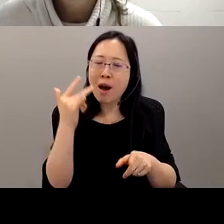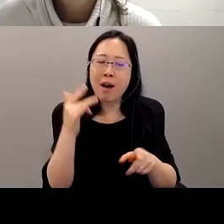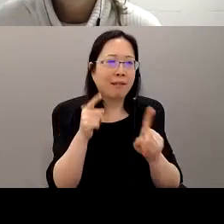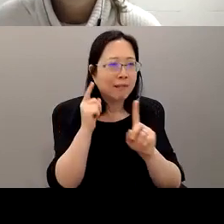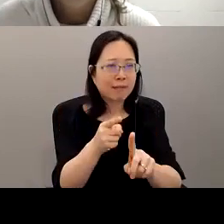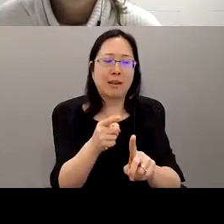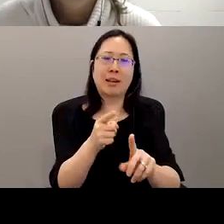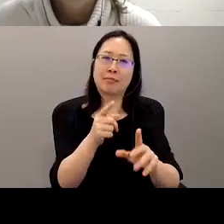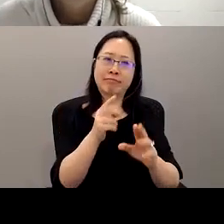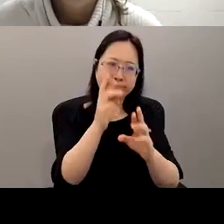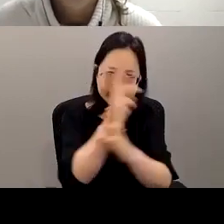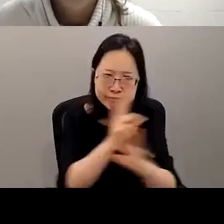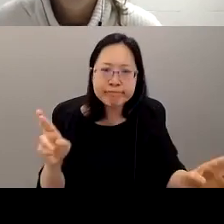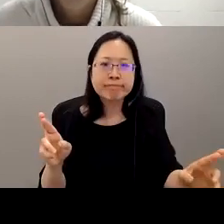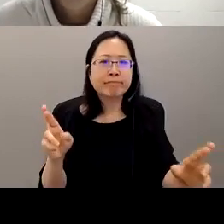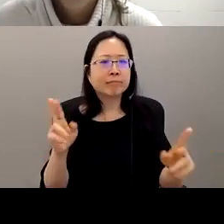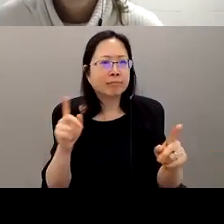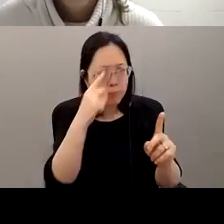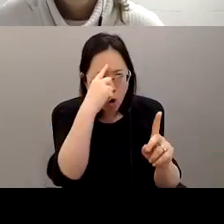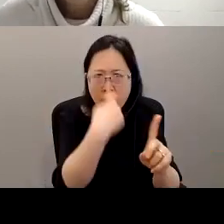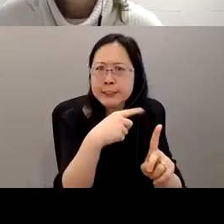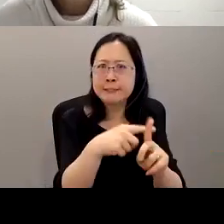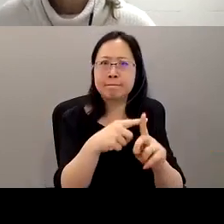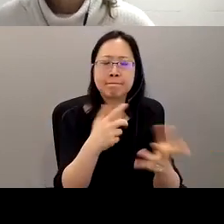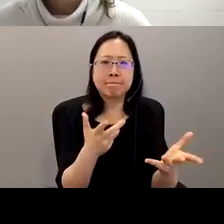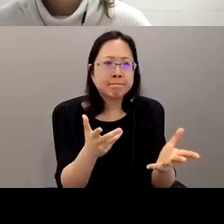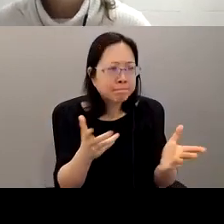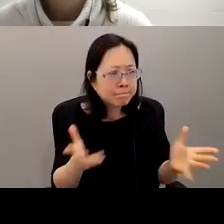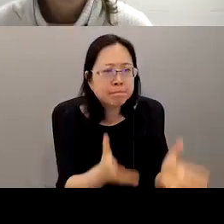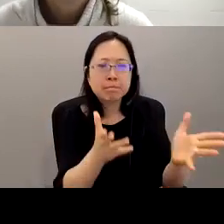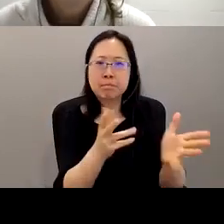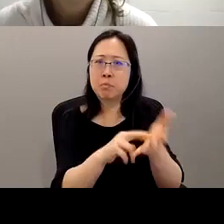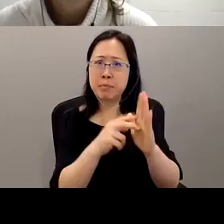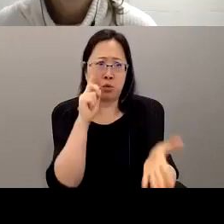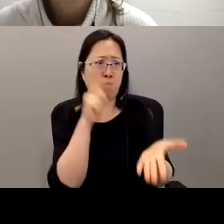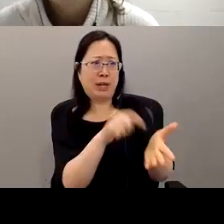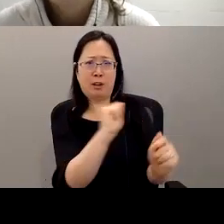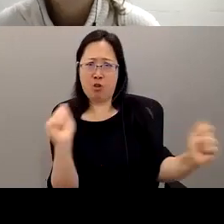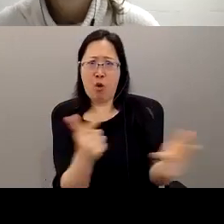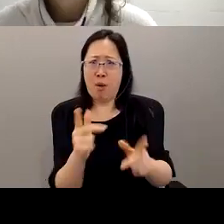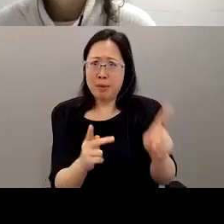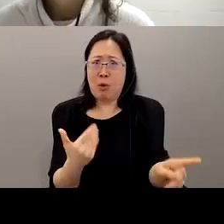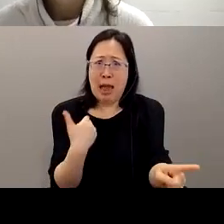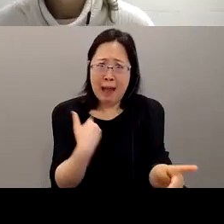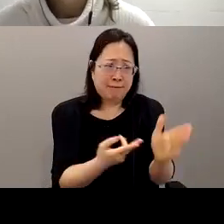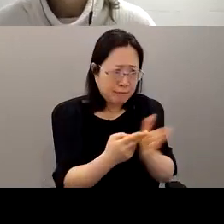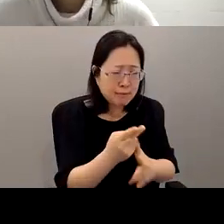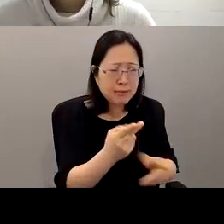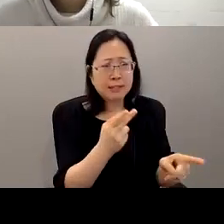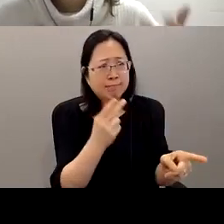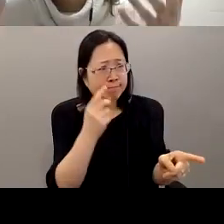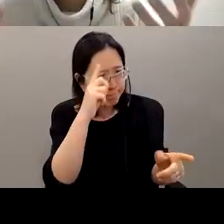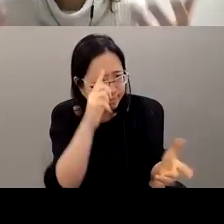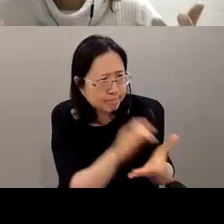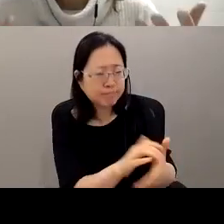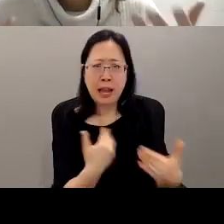with unconditional positive regard. That means that we recognize the dignity and humanity in folks, and we want to make